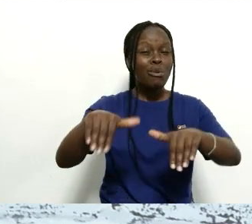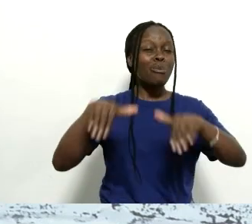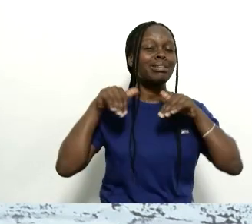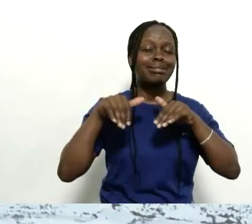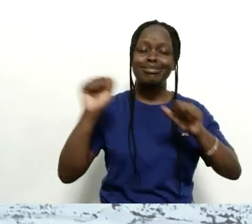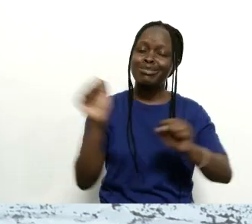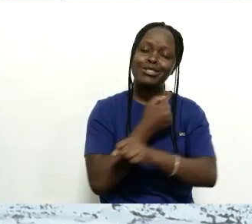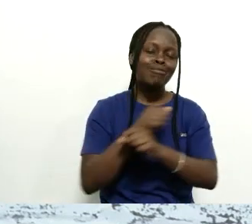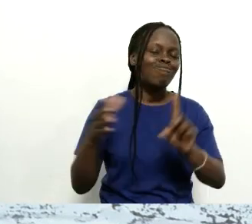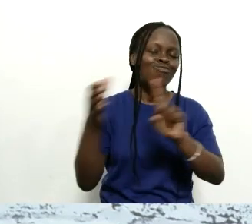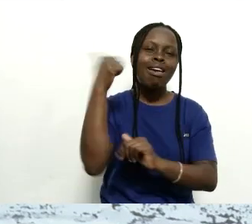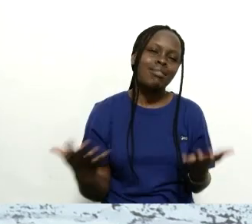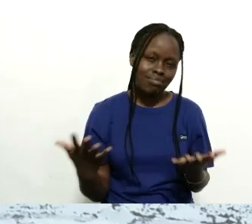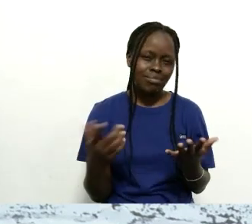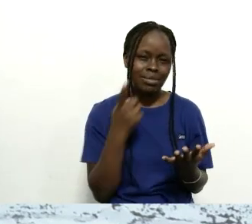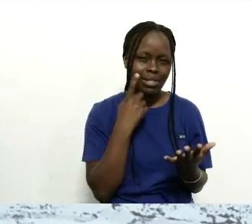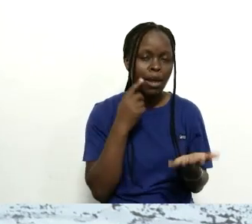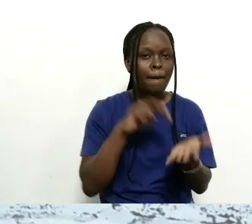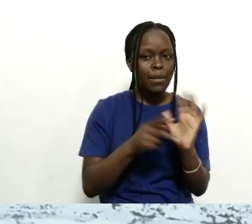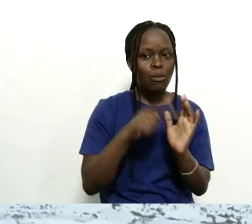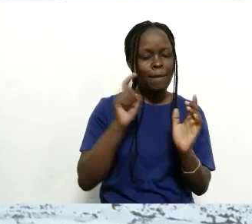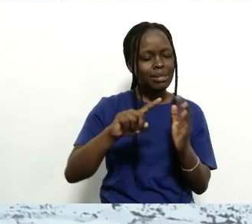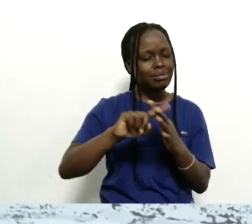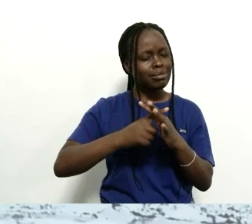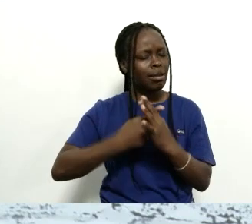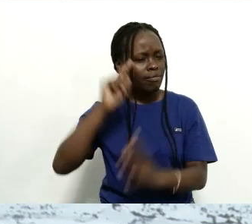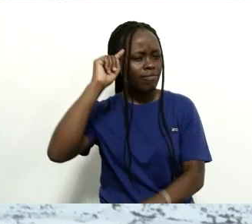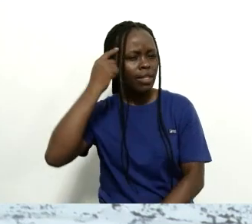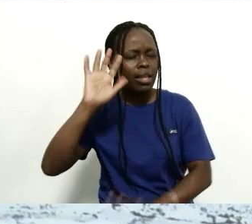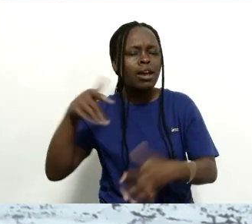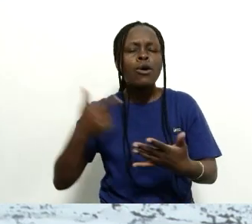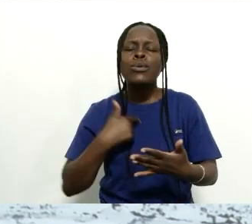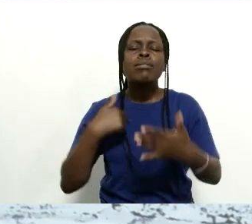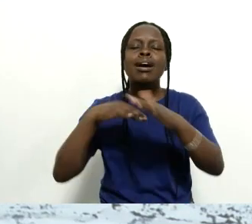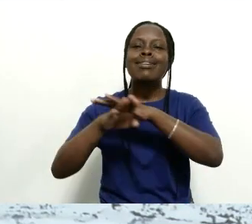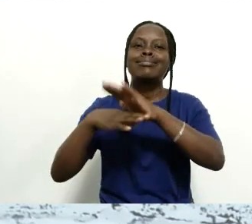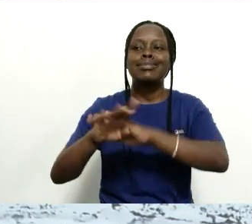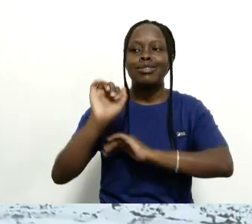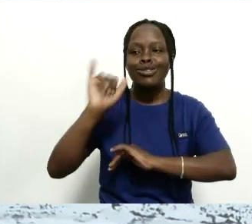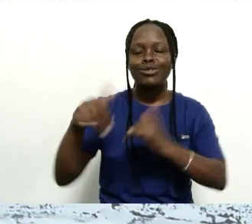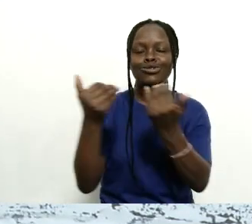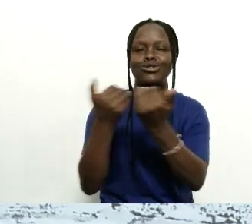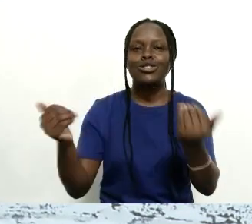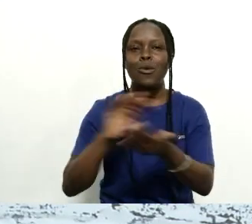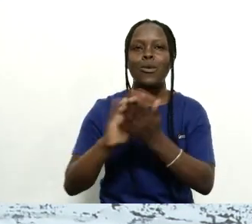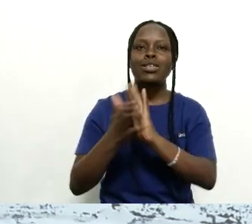for example, when it came to training, we produced and came up with an 8-module toolkit that looked